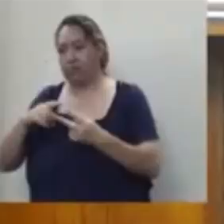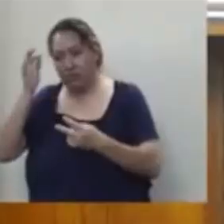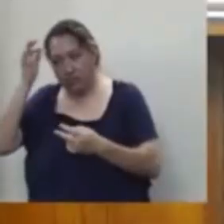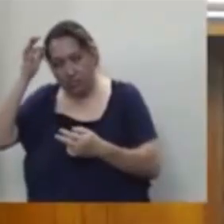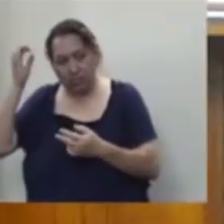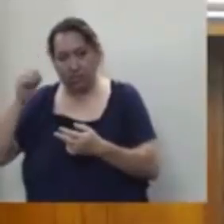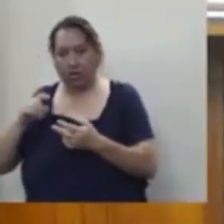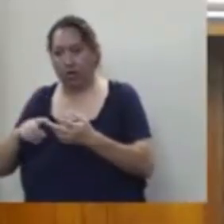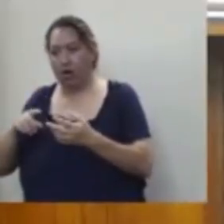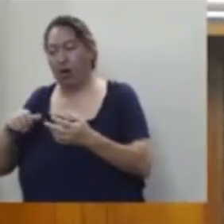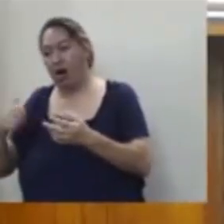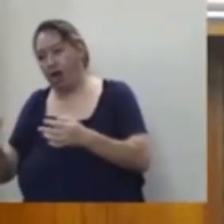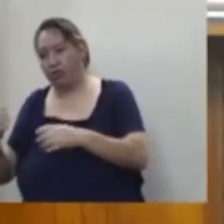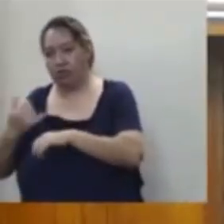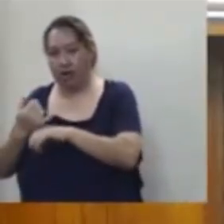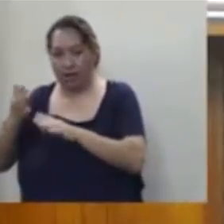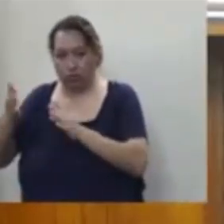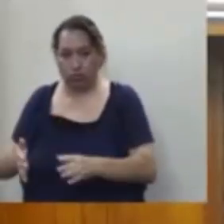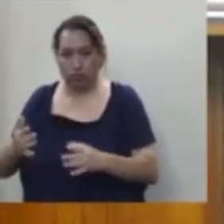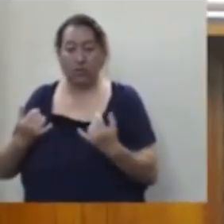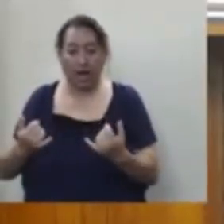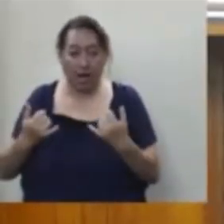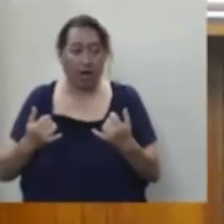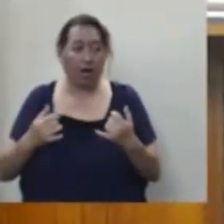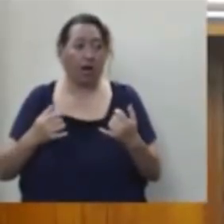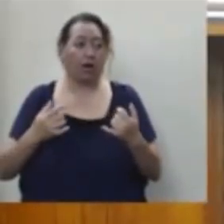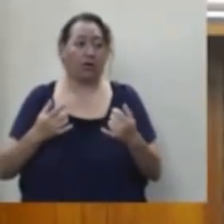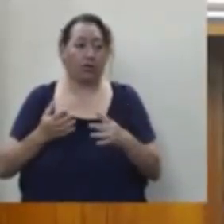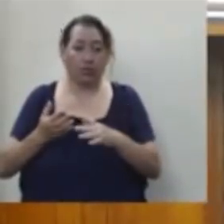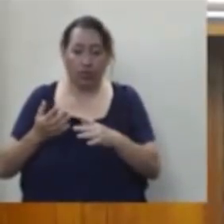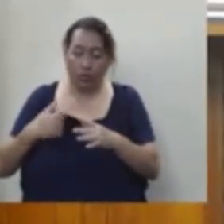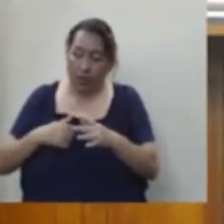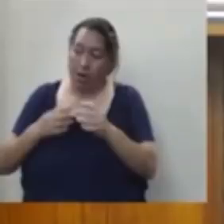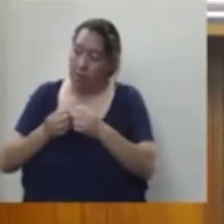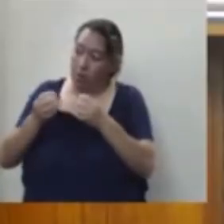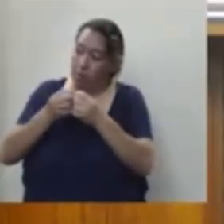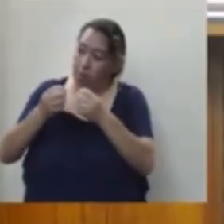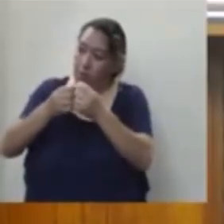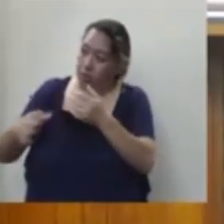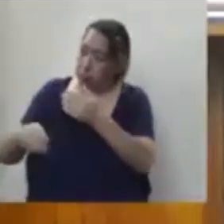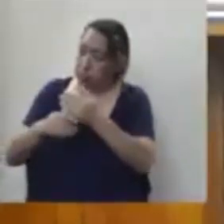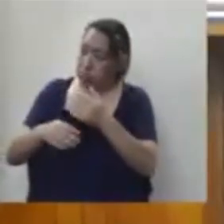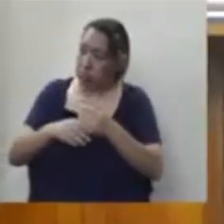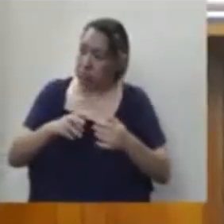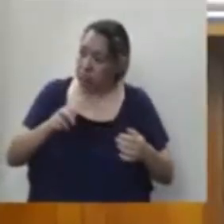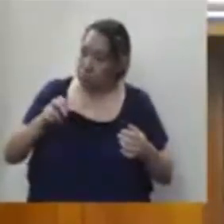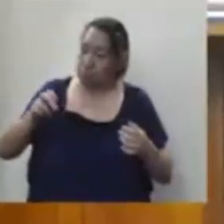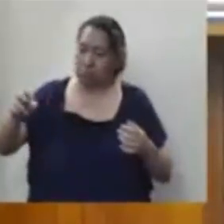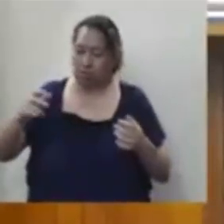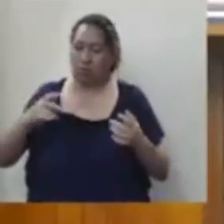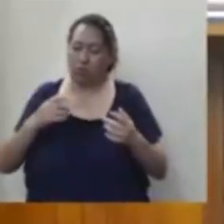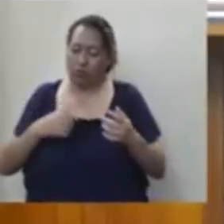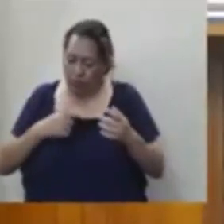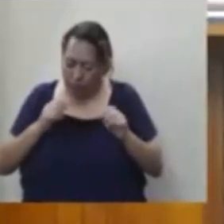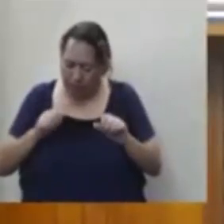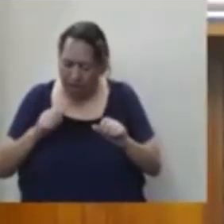Islanders. However, as time journeys through and we have more cases, we can further specify the breakdown